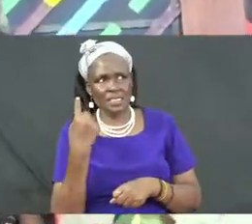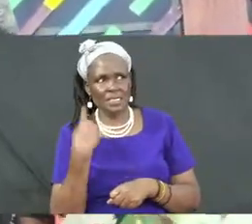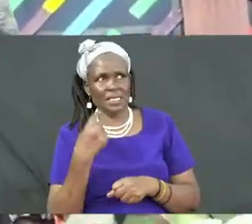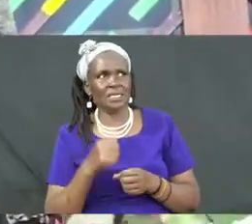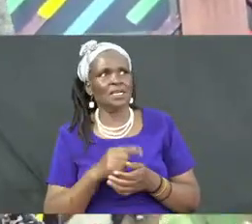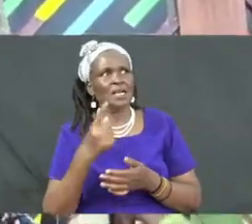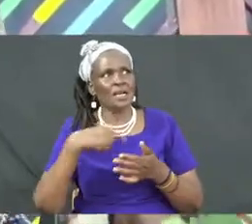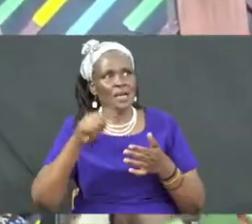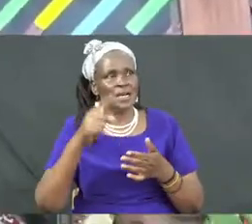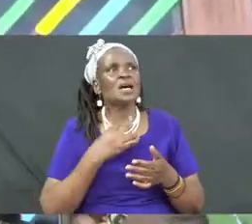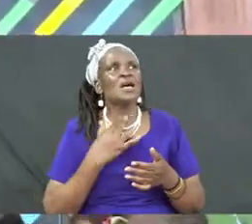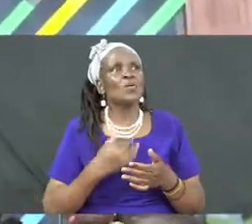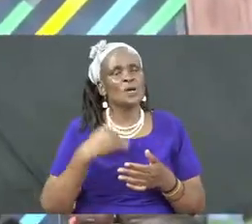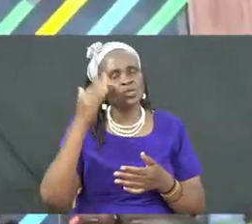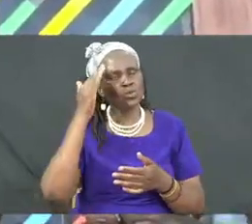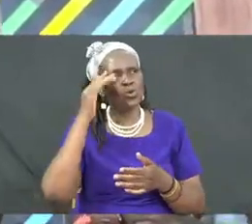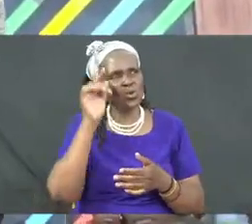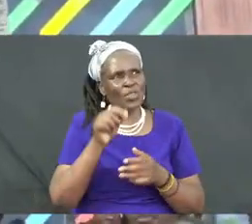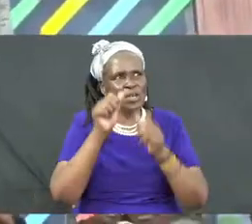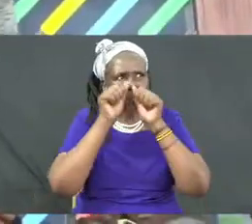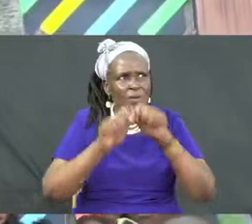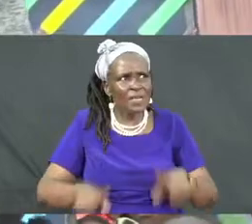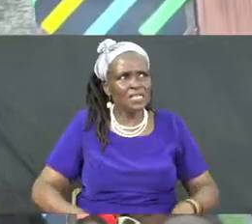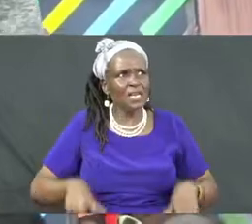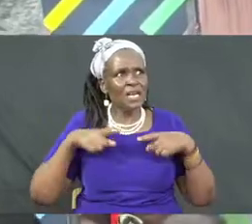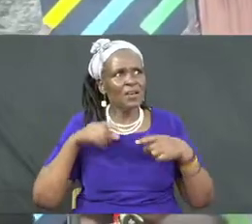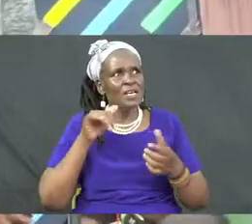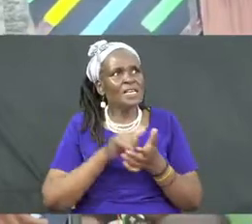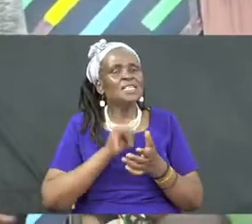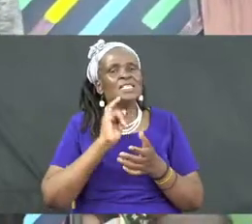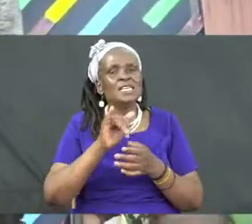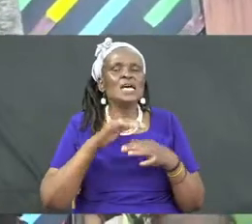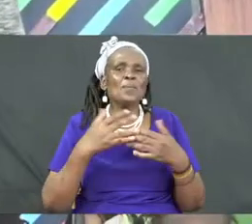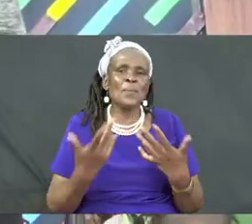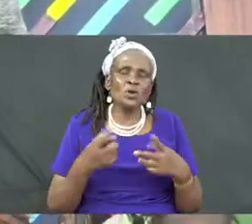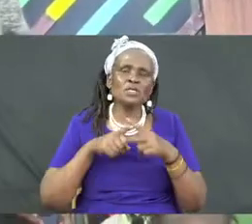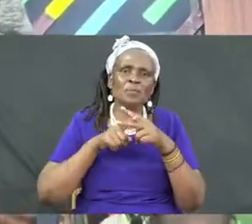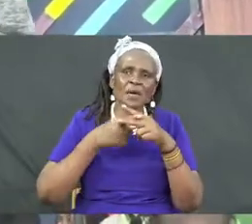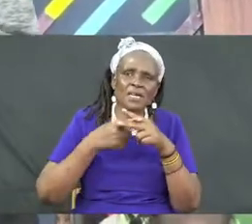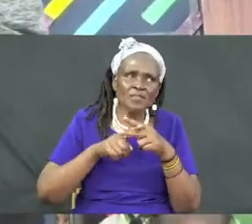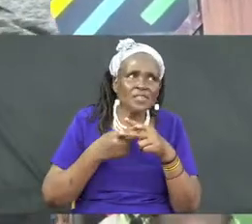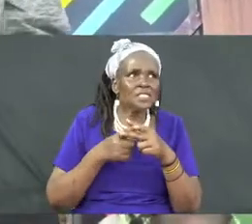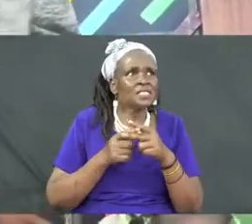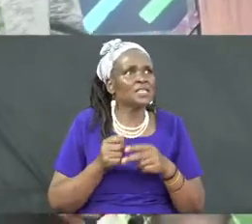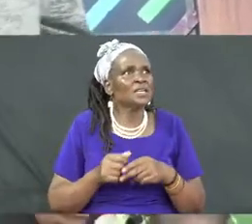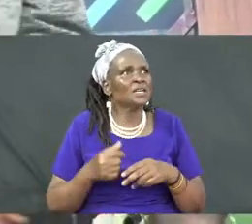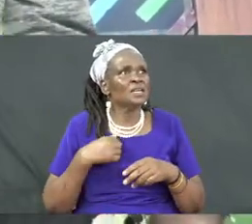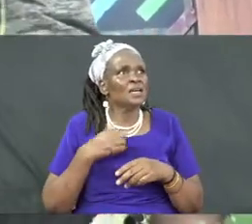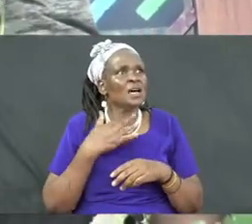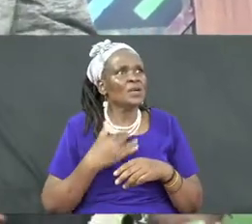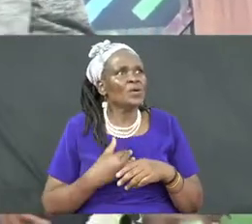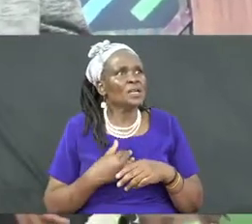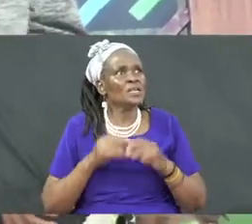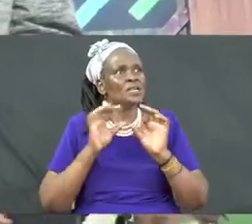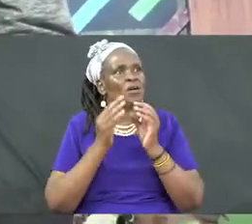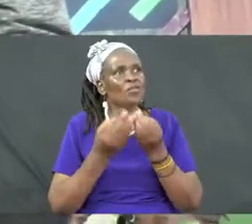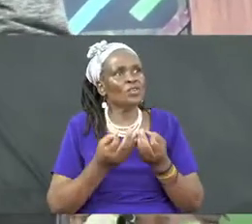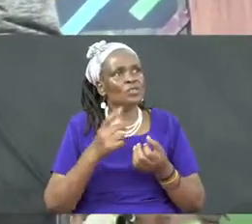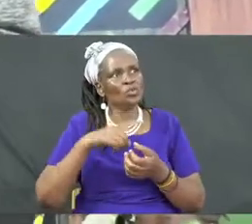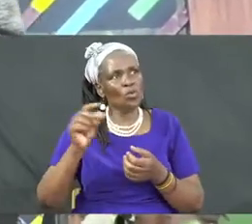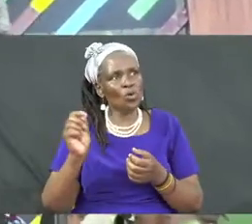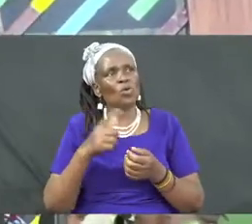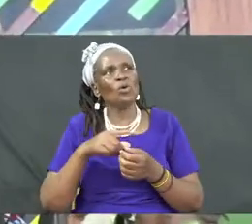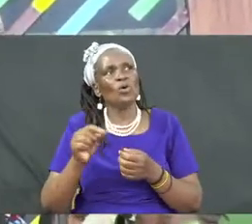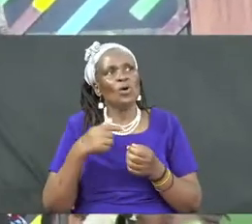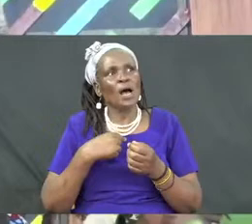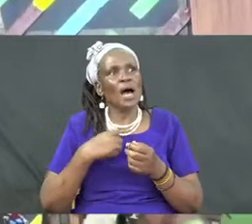We're the ones who know about that blessed life. It's all about manifesting. I really wanted our family to go to Dubai last